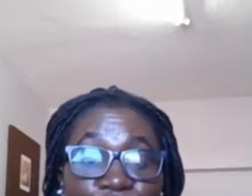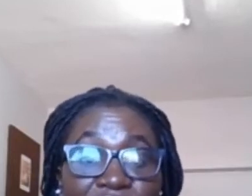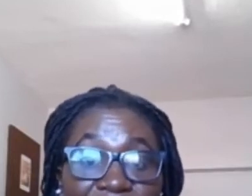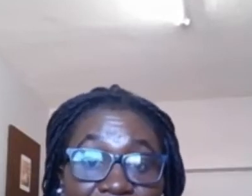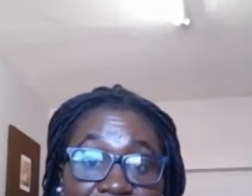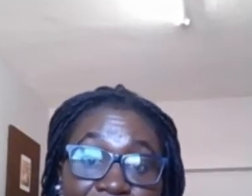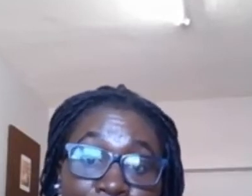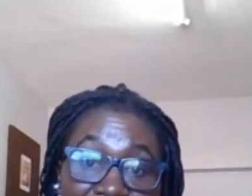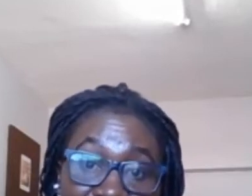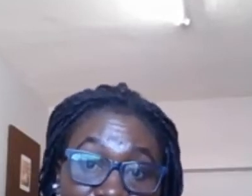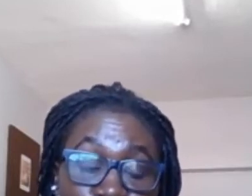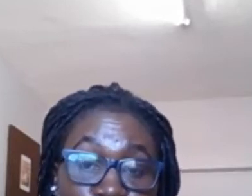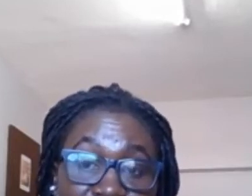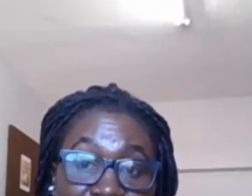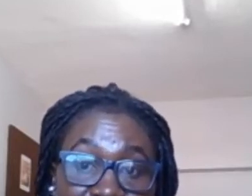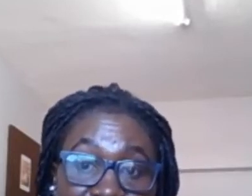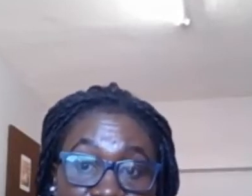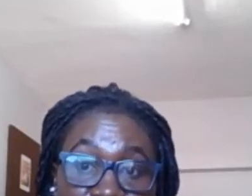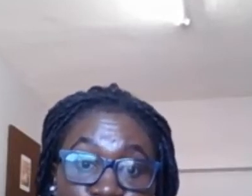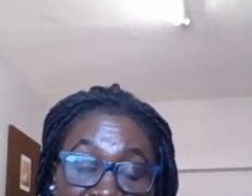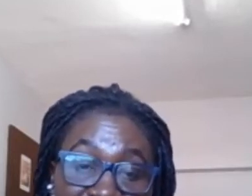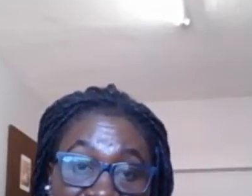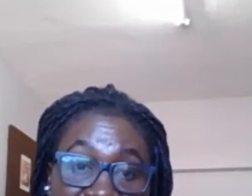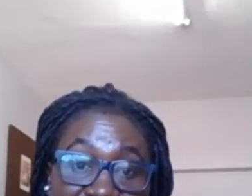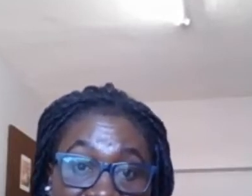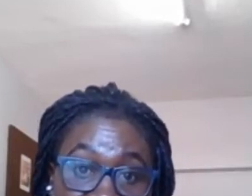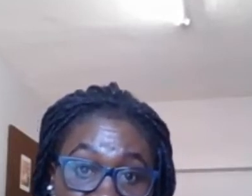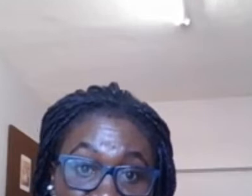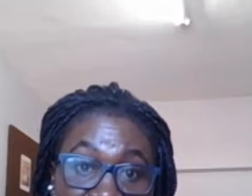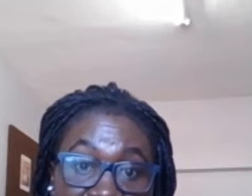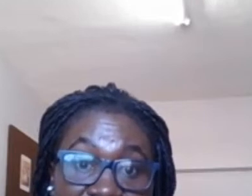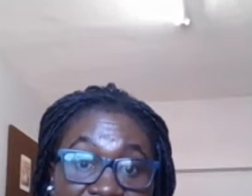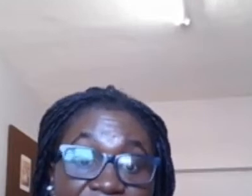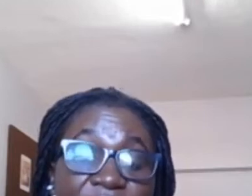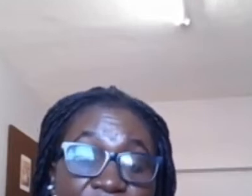meet nutritional demands for processes such as pregnancy